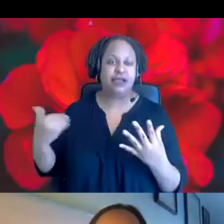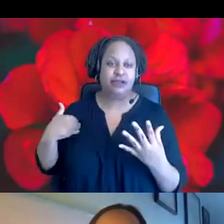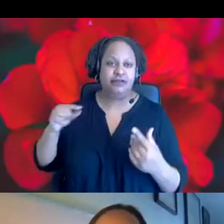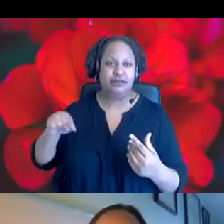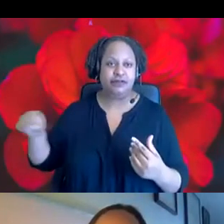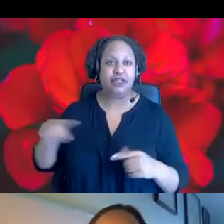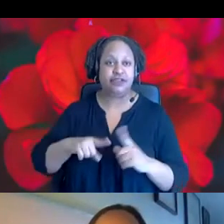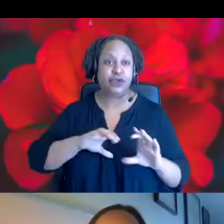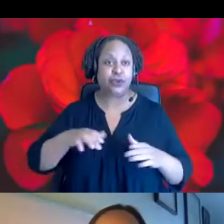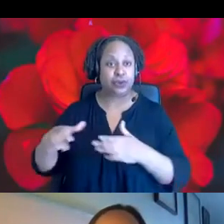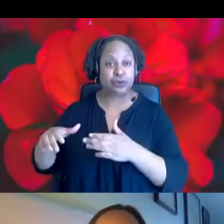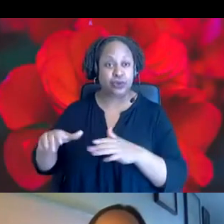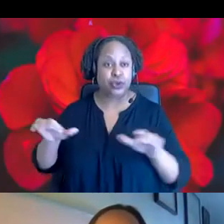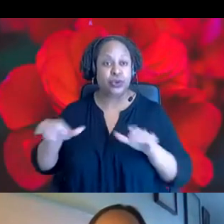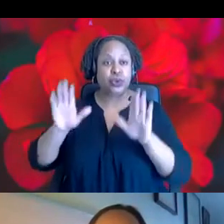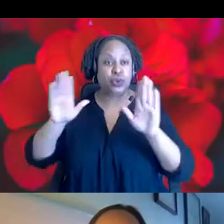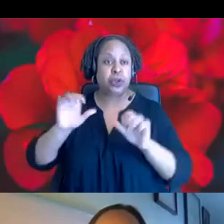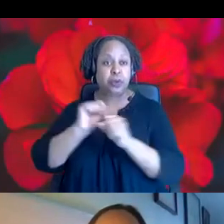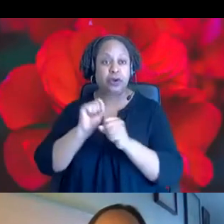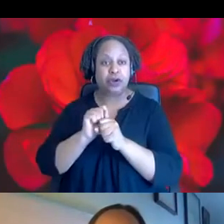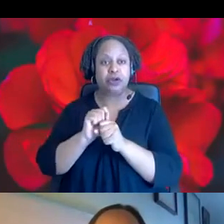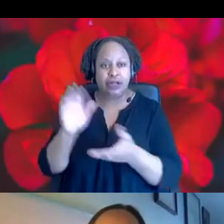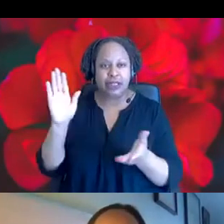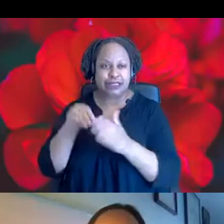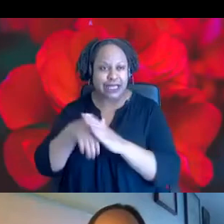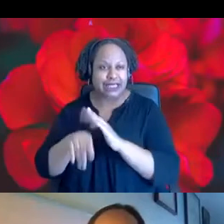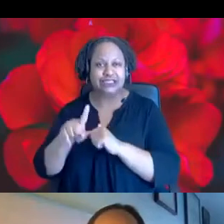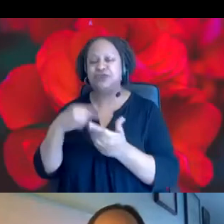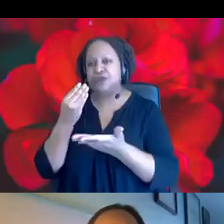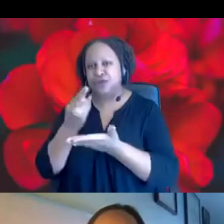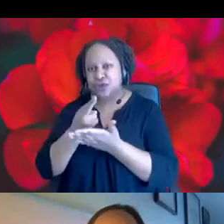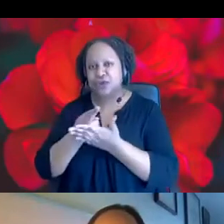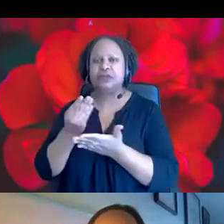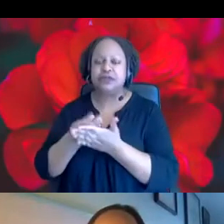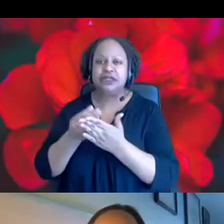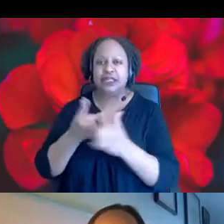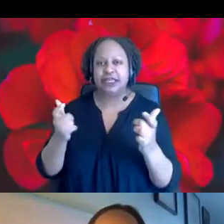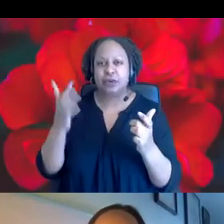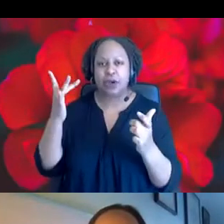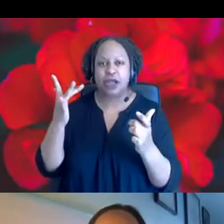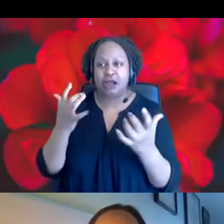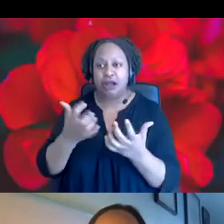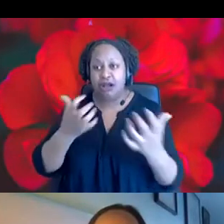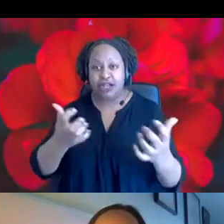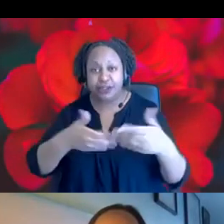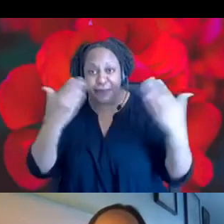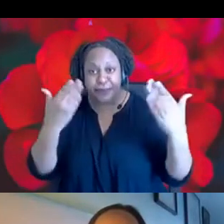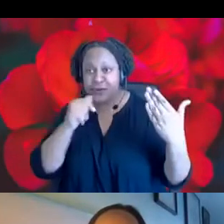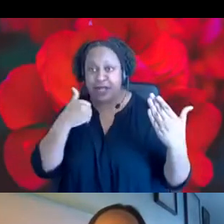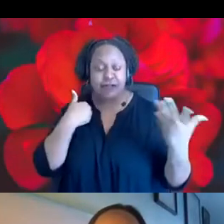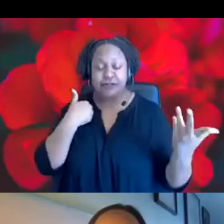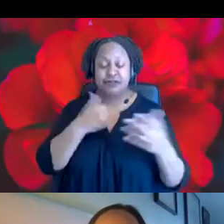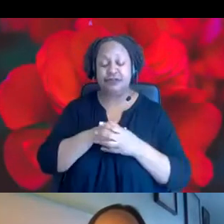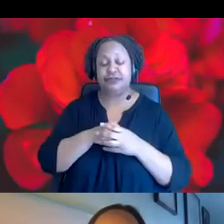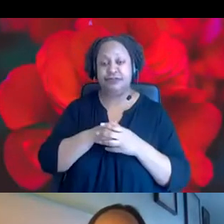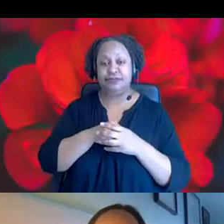groups doing great work who don't have as much access to resources because they don't have the audiences. They don't have, they don't